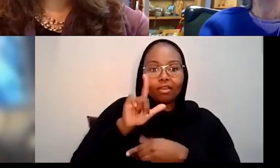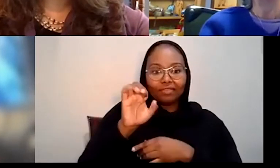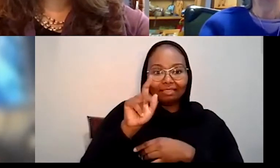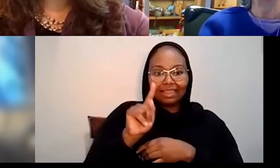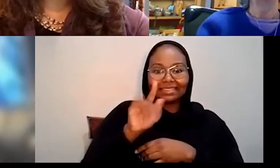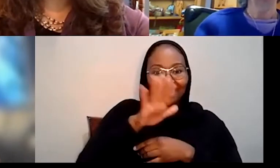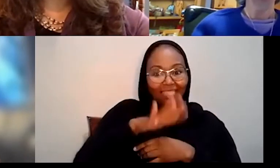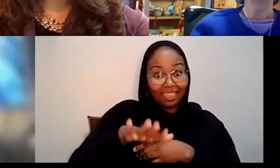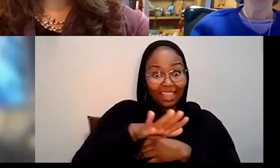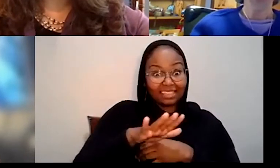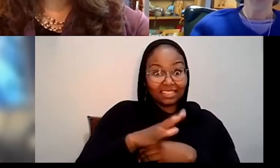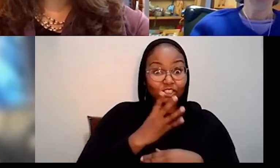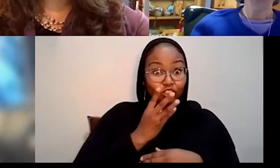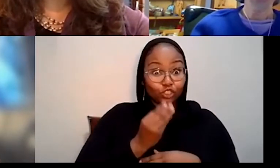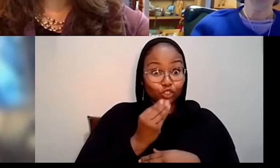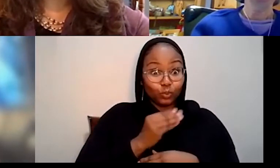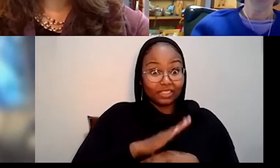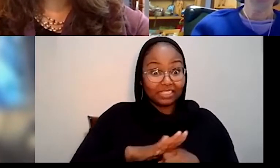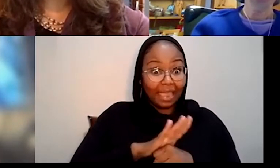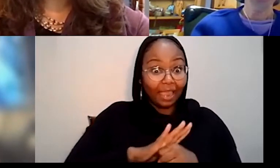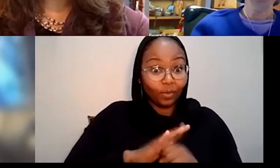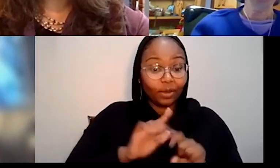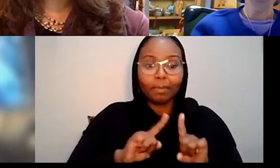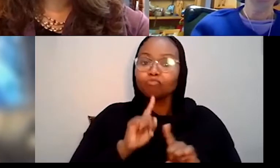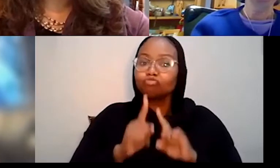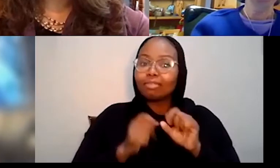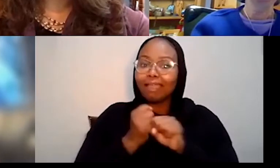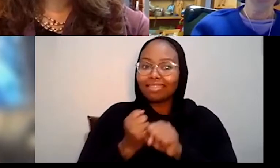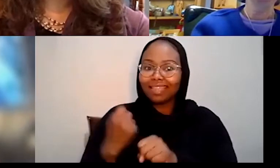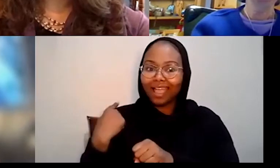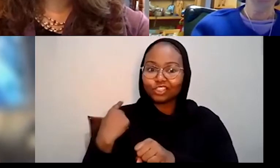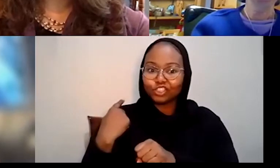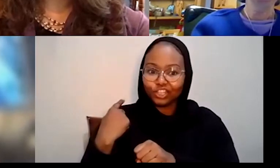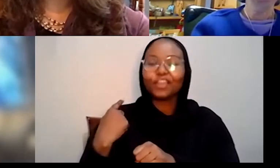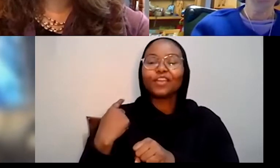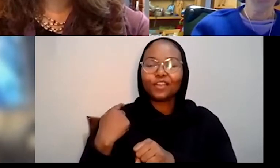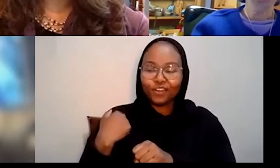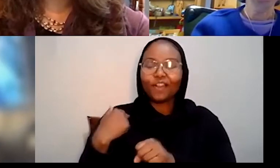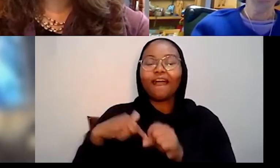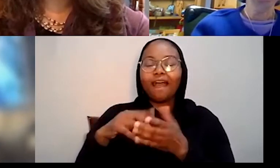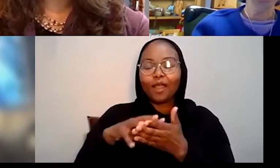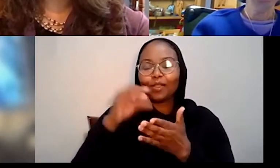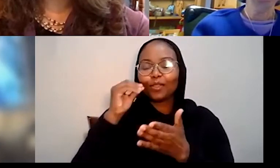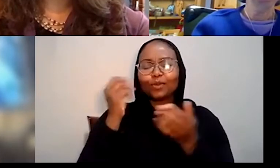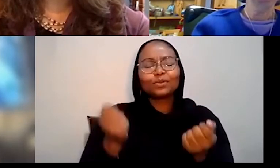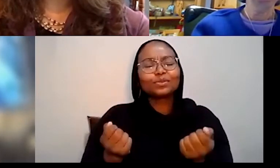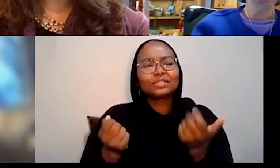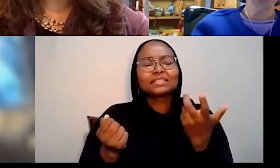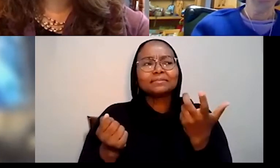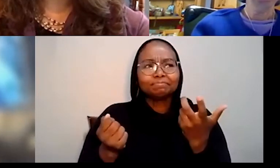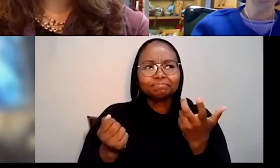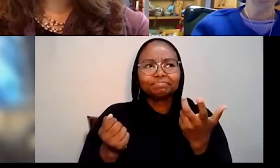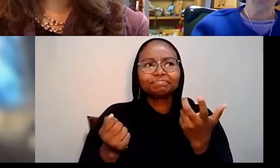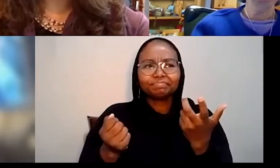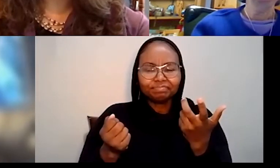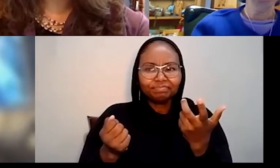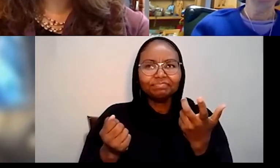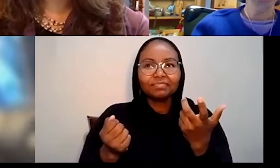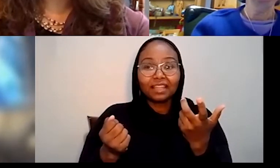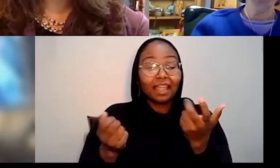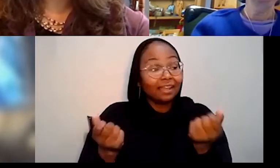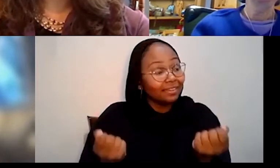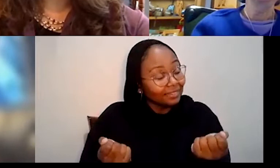But actually, it was only last year that I discovered how much of my